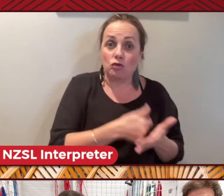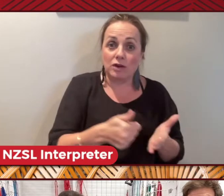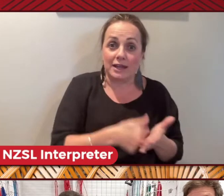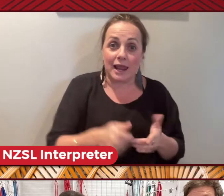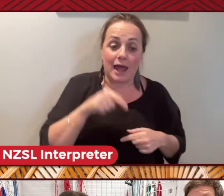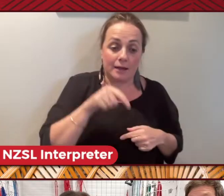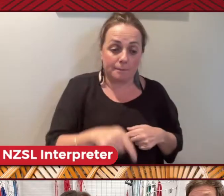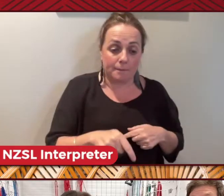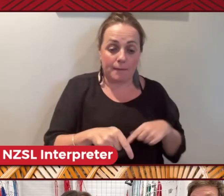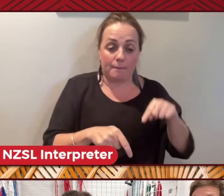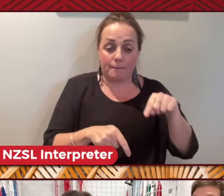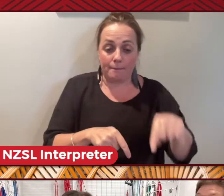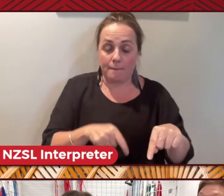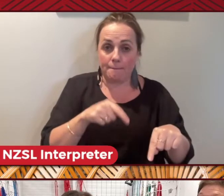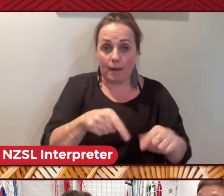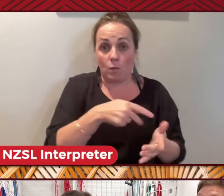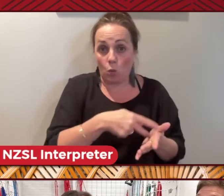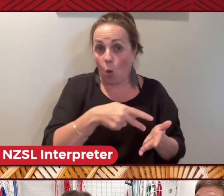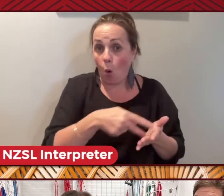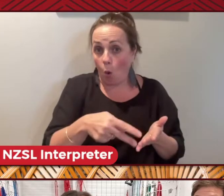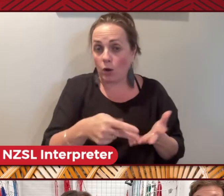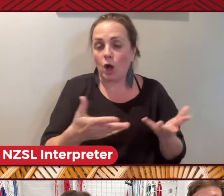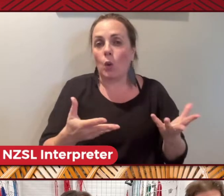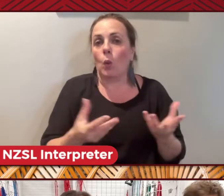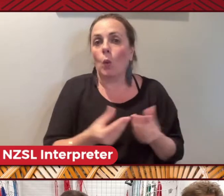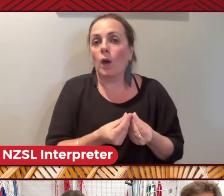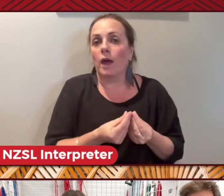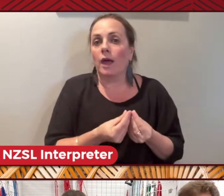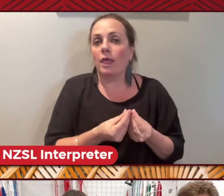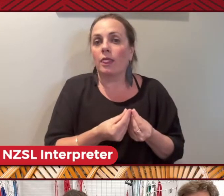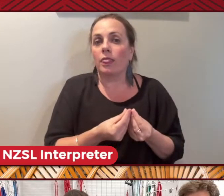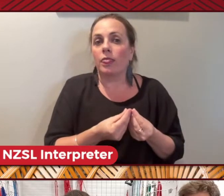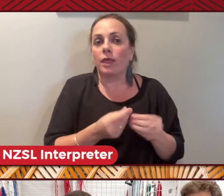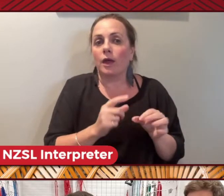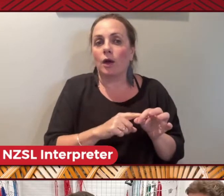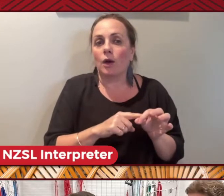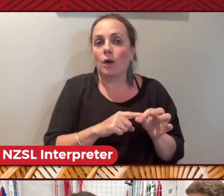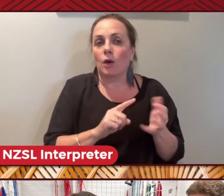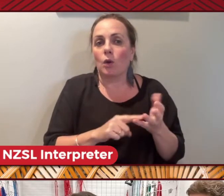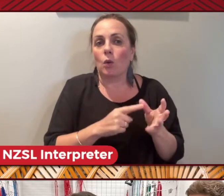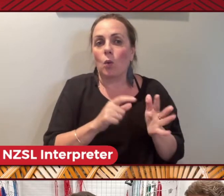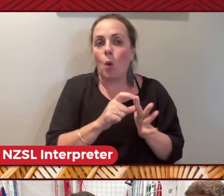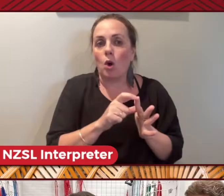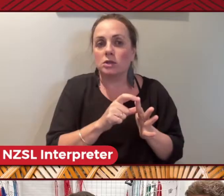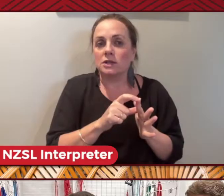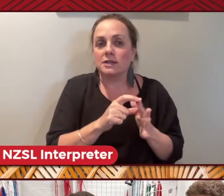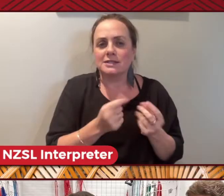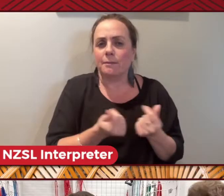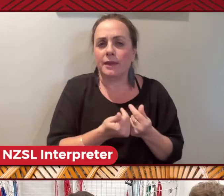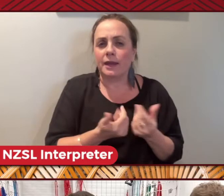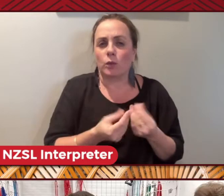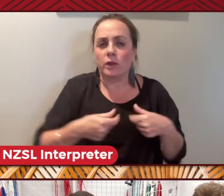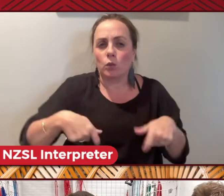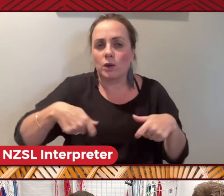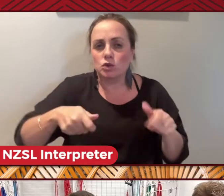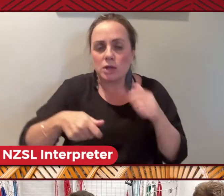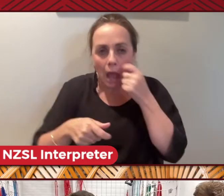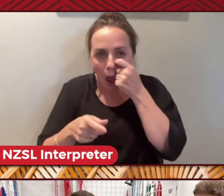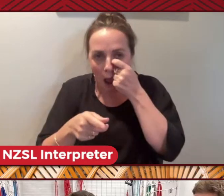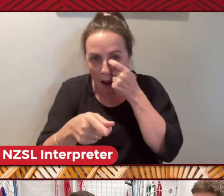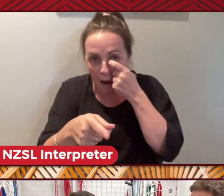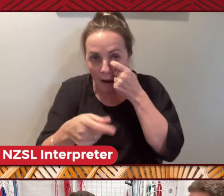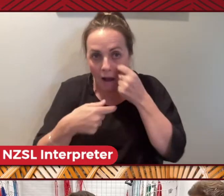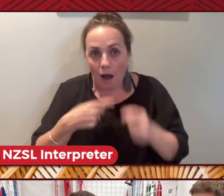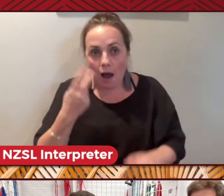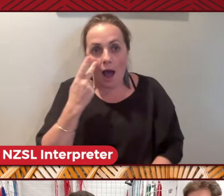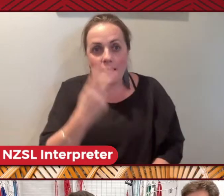steps and walking with a quad stick I just from saw a wheelchair. Yeah. Emily speaking. I just Sorry. think I saw her without